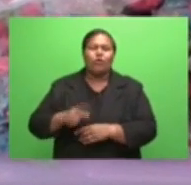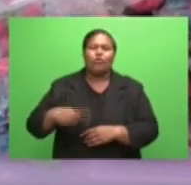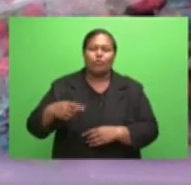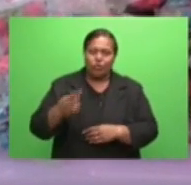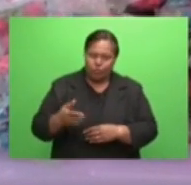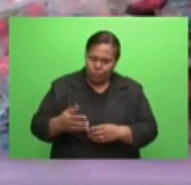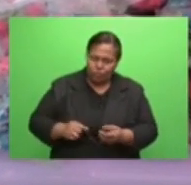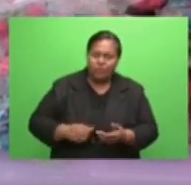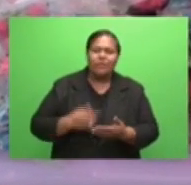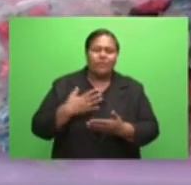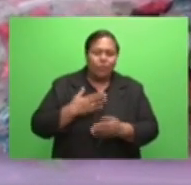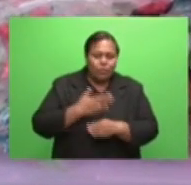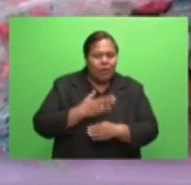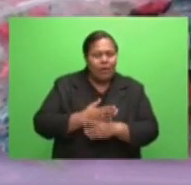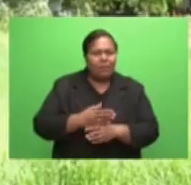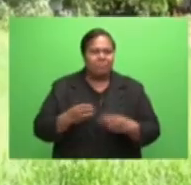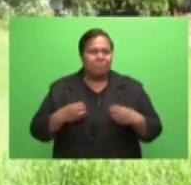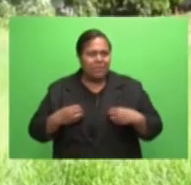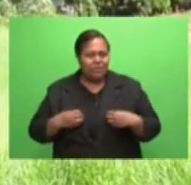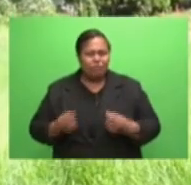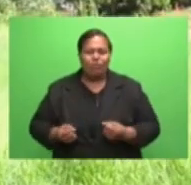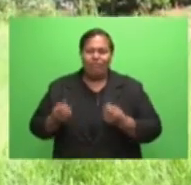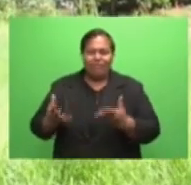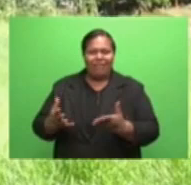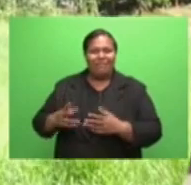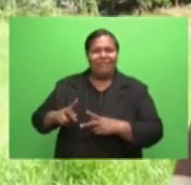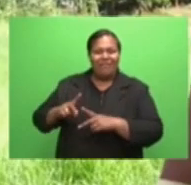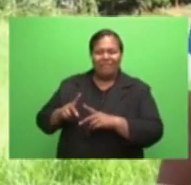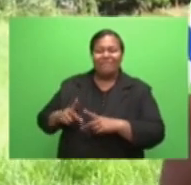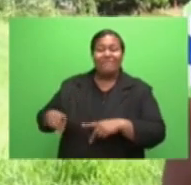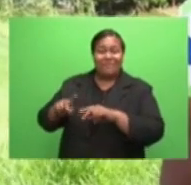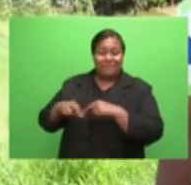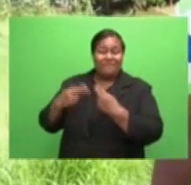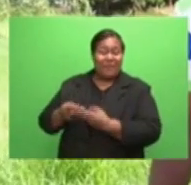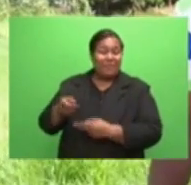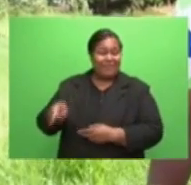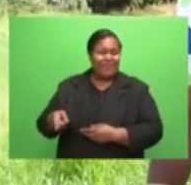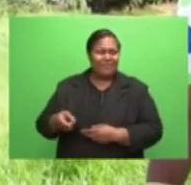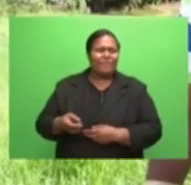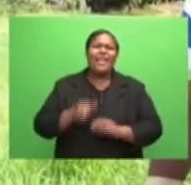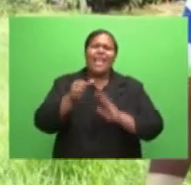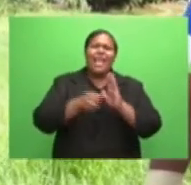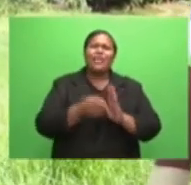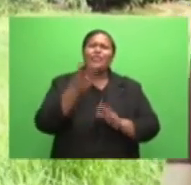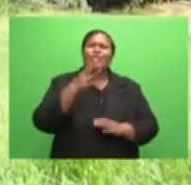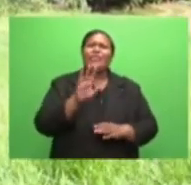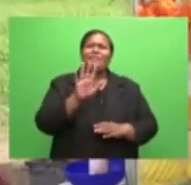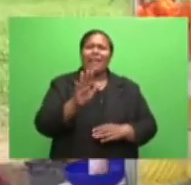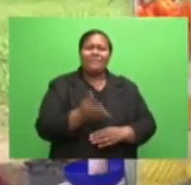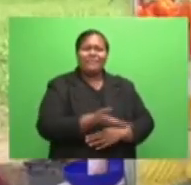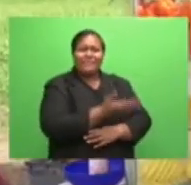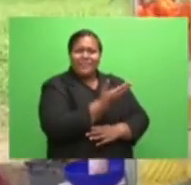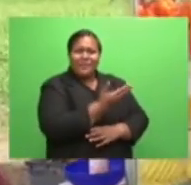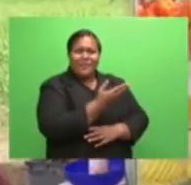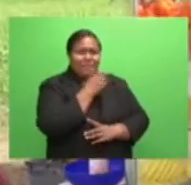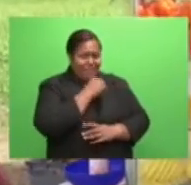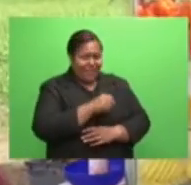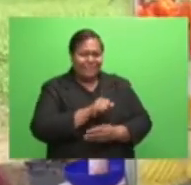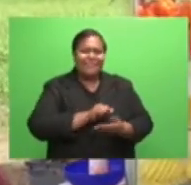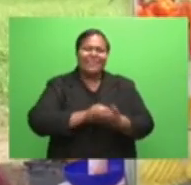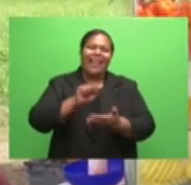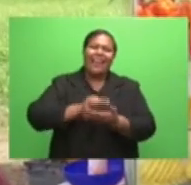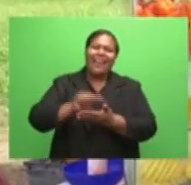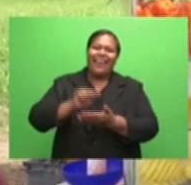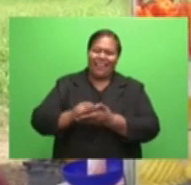they provide for their family. 35-year-old Riaz Ali, a former Hilton Resort staff, has resorted to selling on